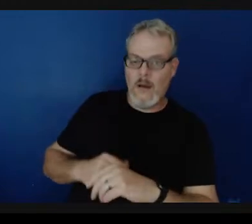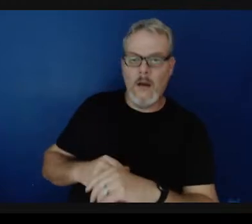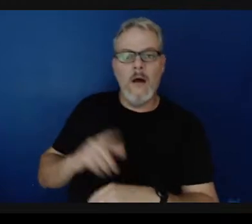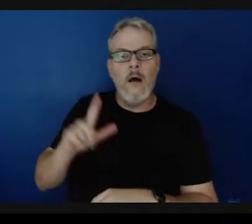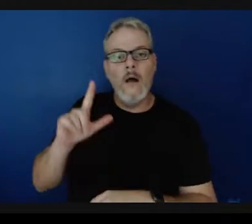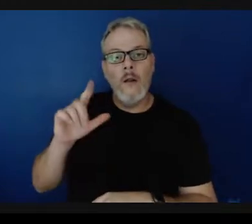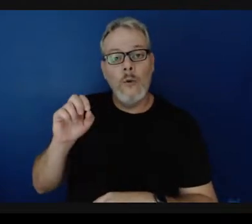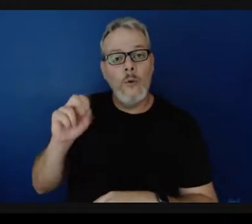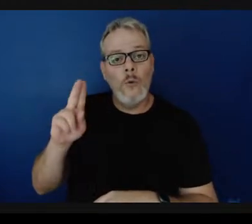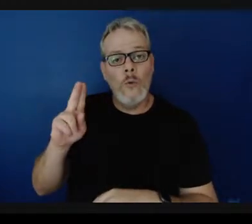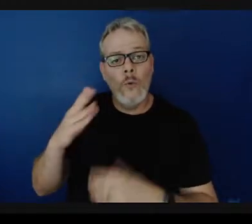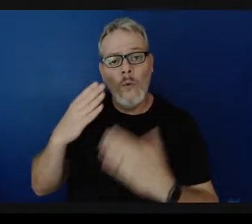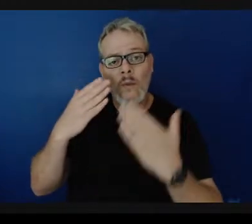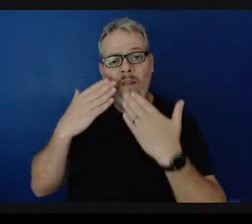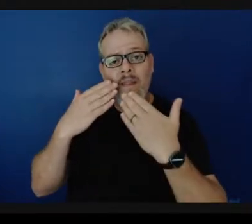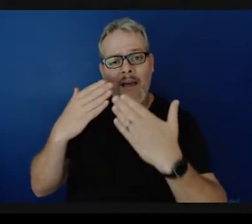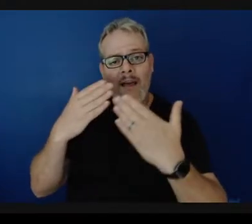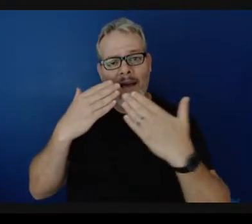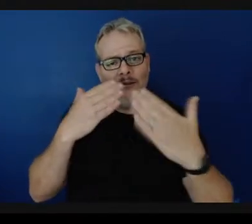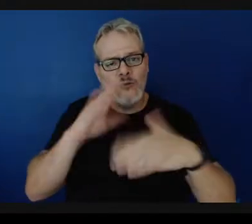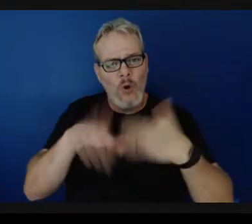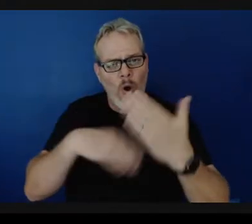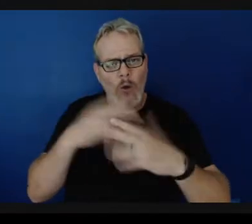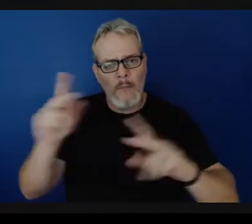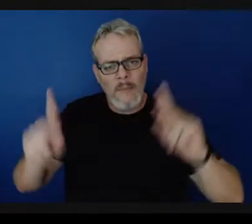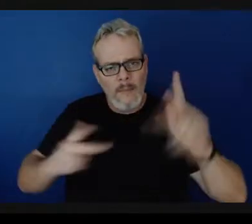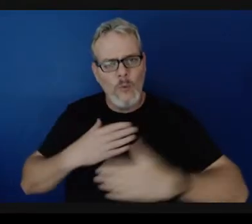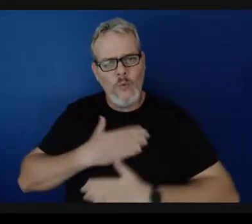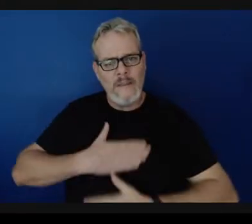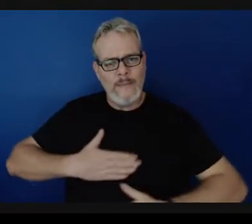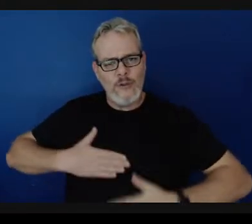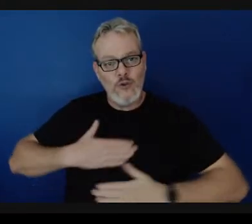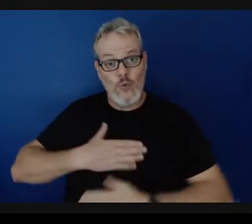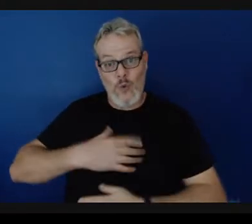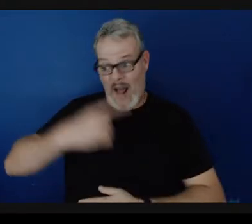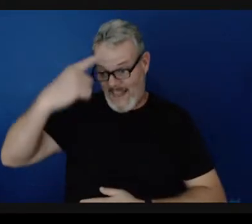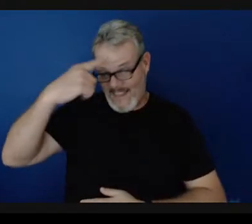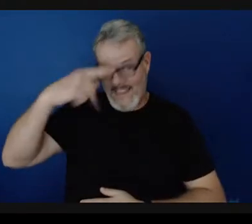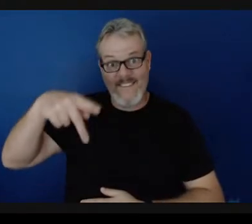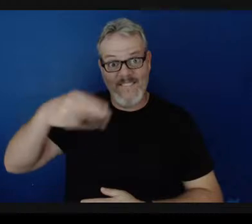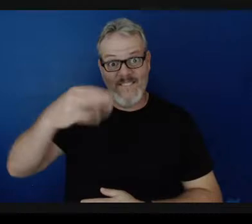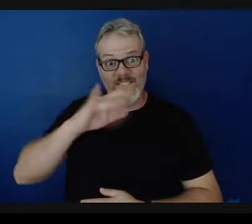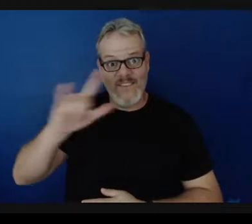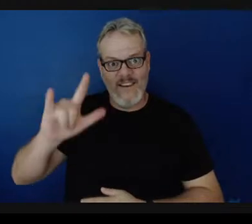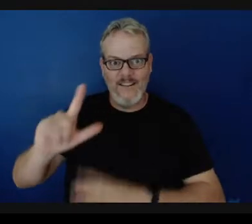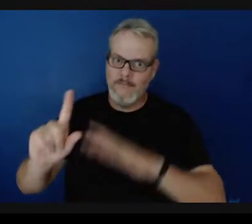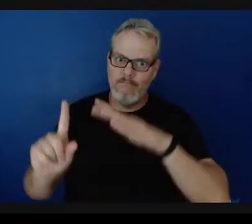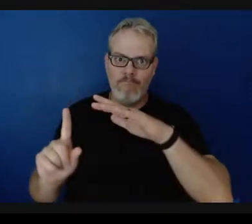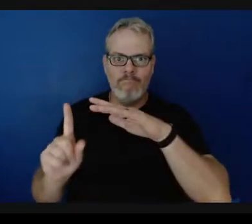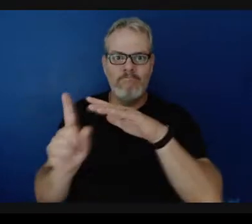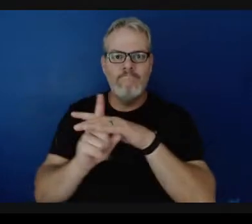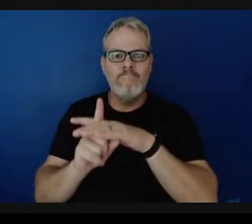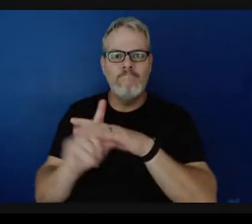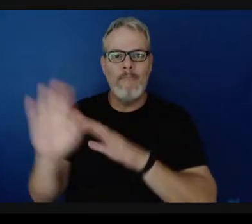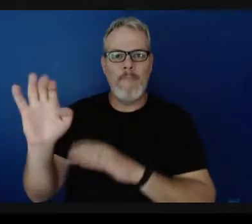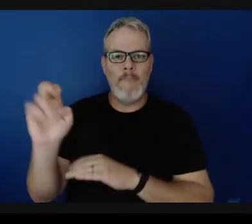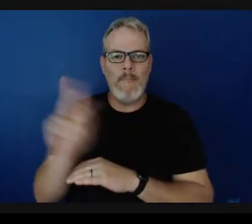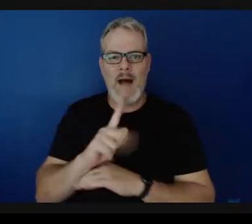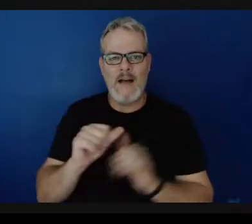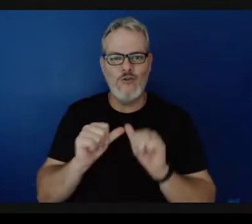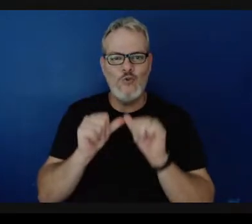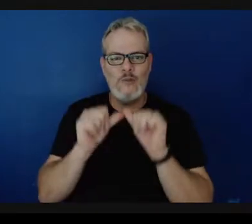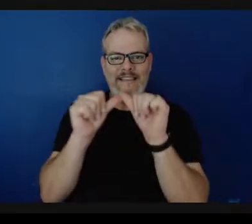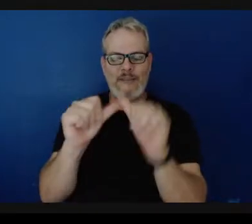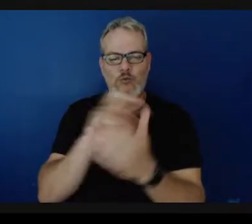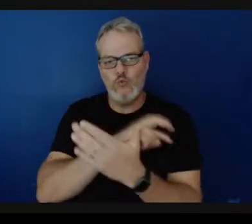thanks everybody, and appreciate it. And I think we do have Phil back connected as well to continue on and go dive into a